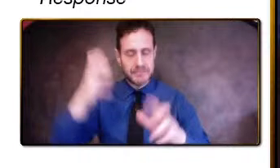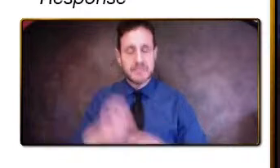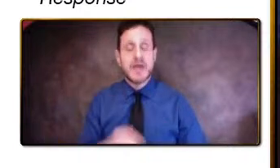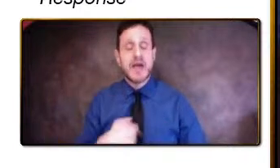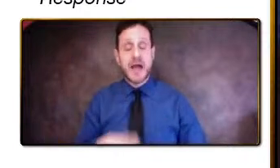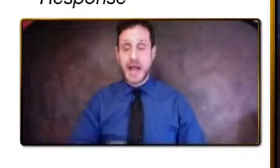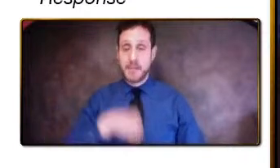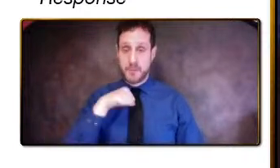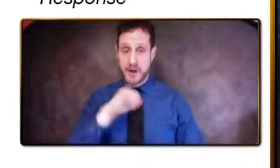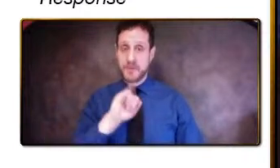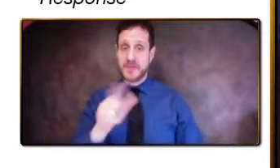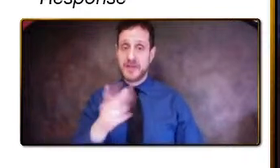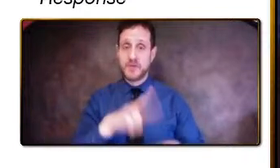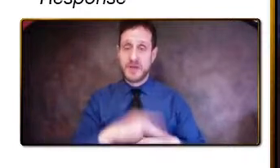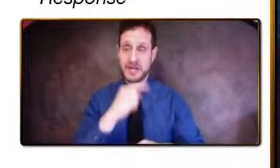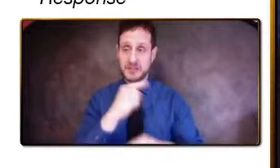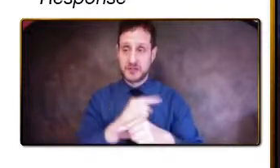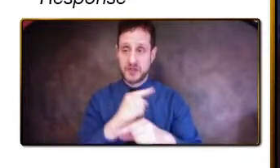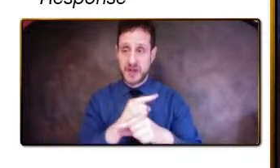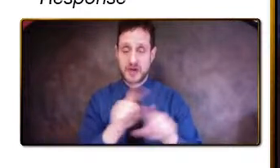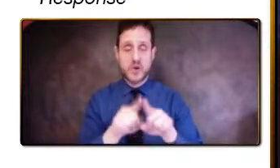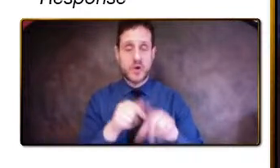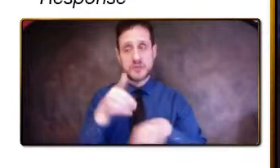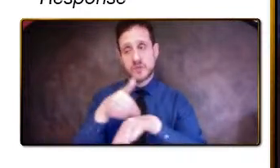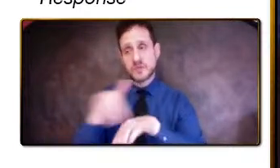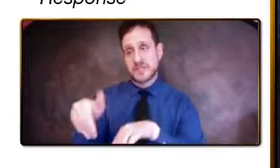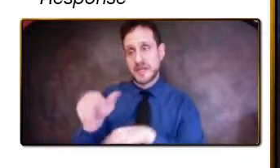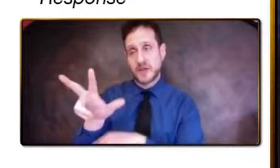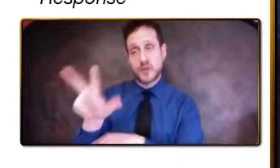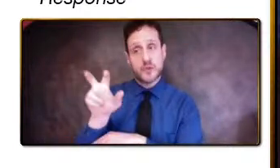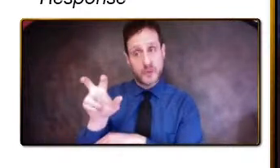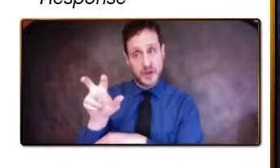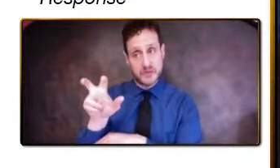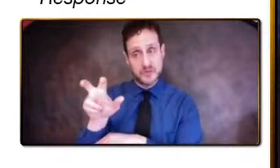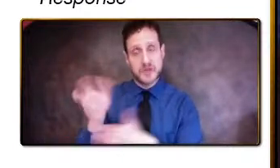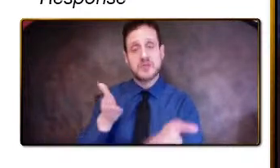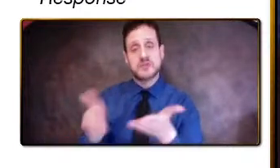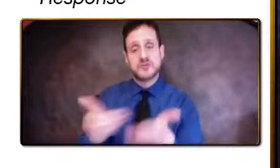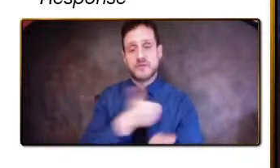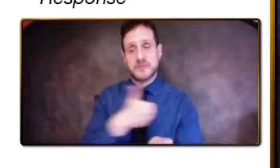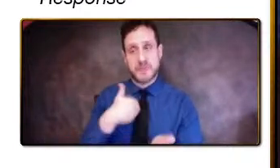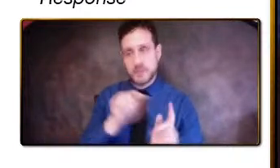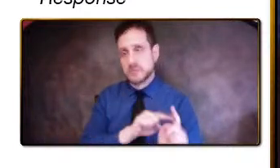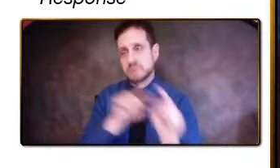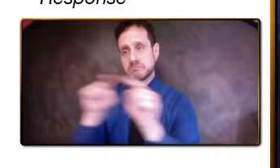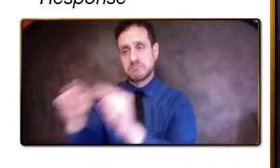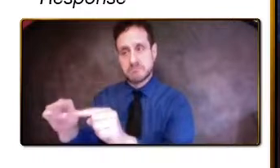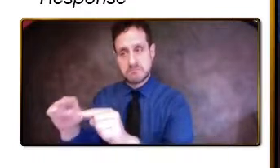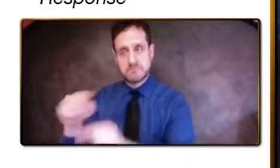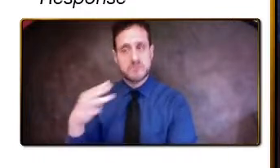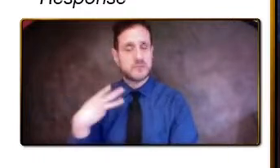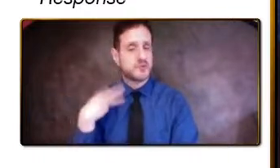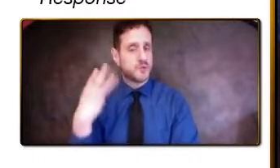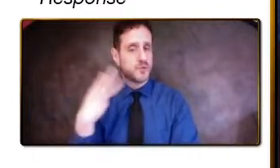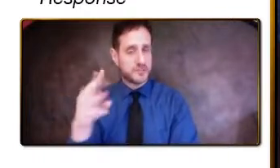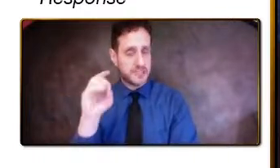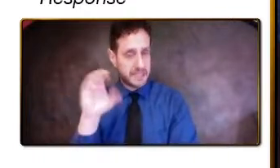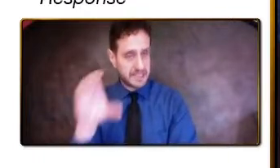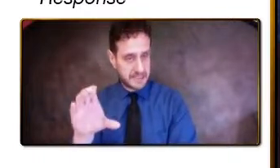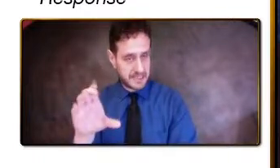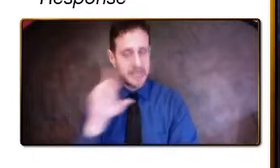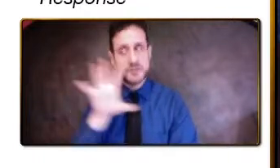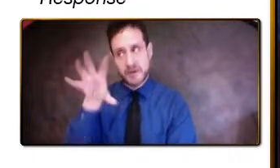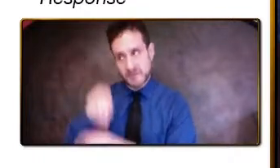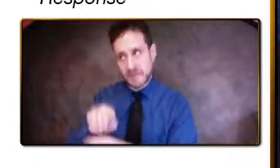National Guard is also deploying 300 service members to our nation's capital city as part of the